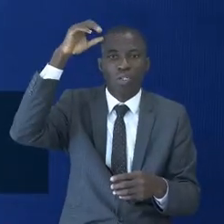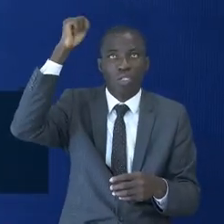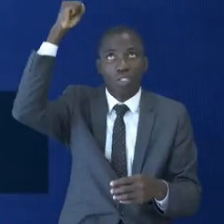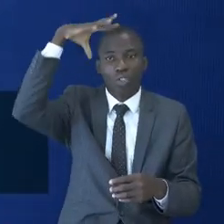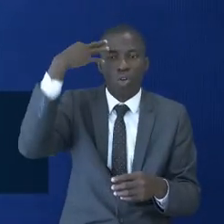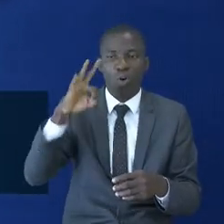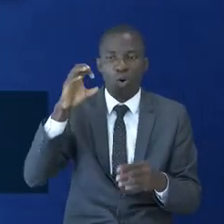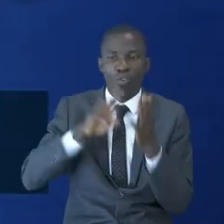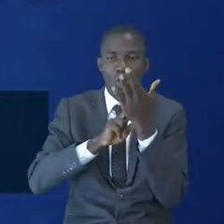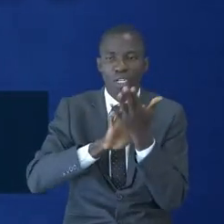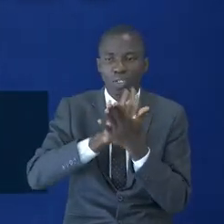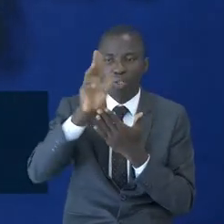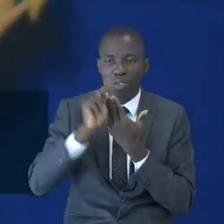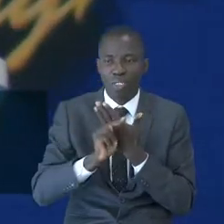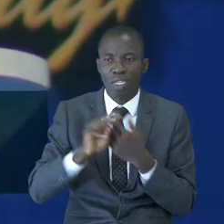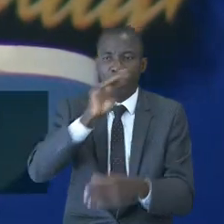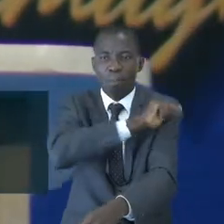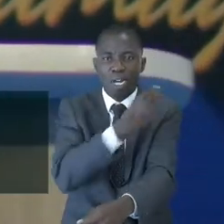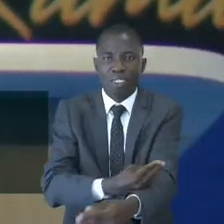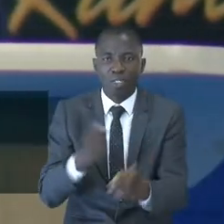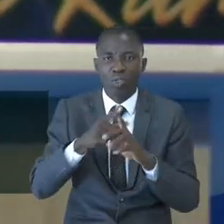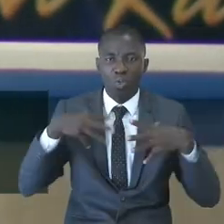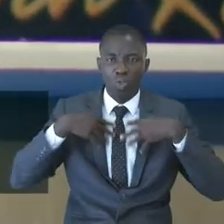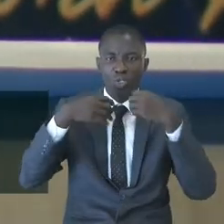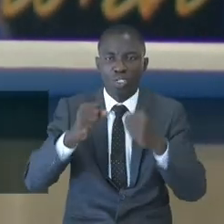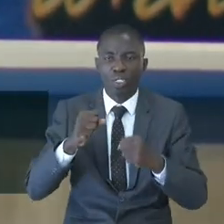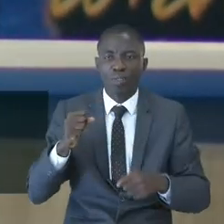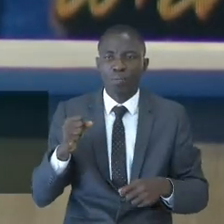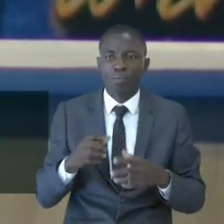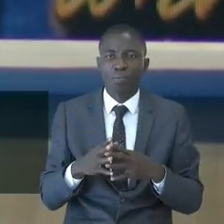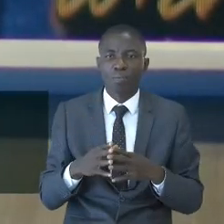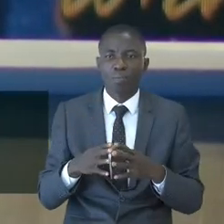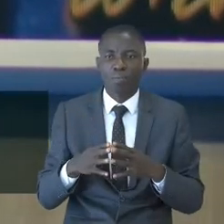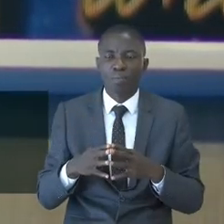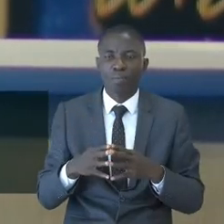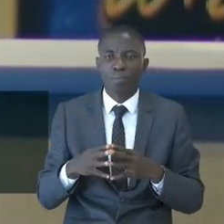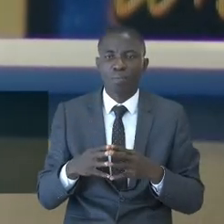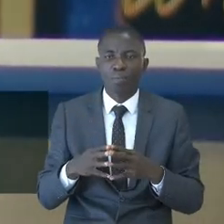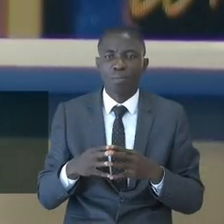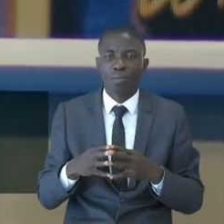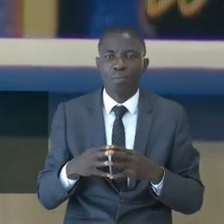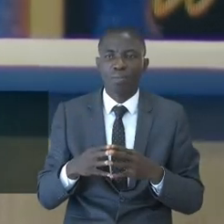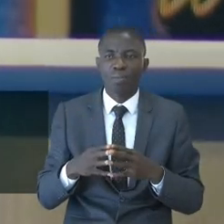heal. In the world, we thank God for those who have been